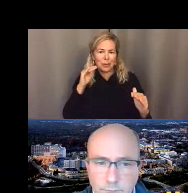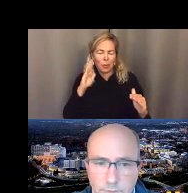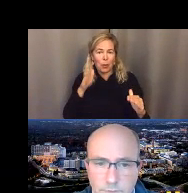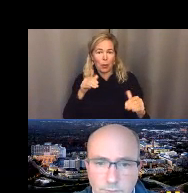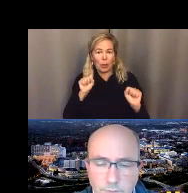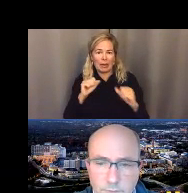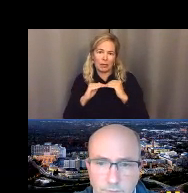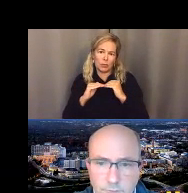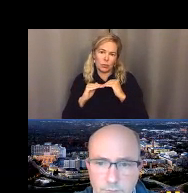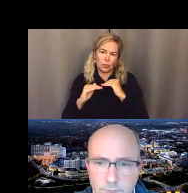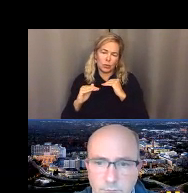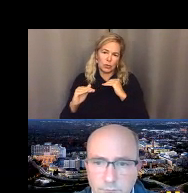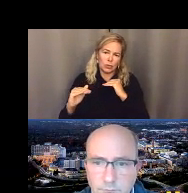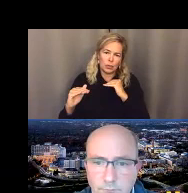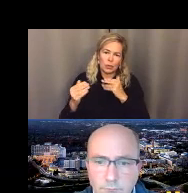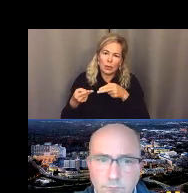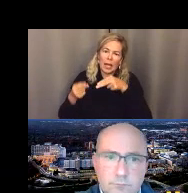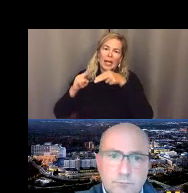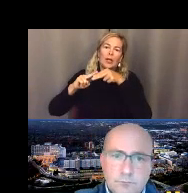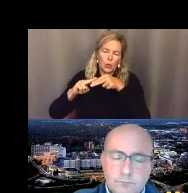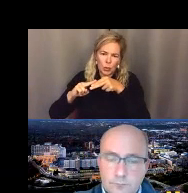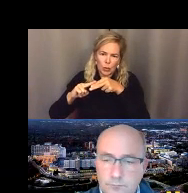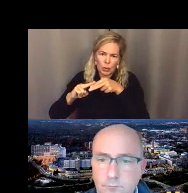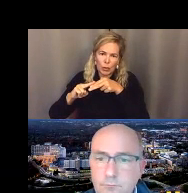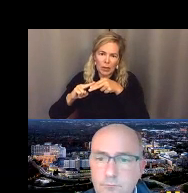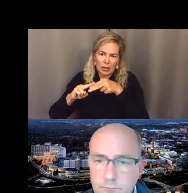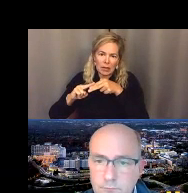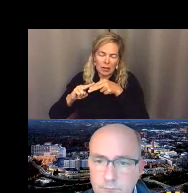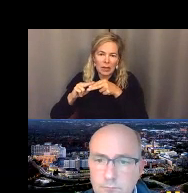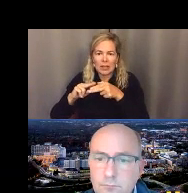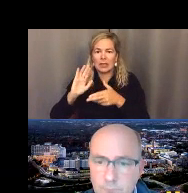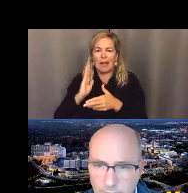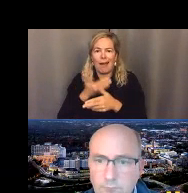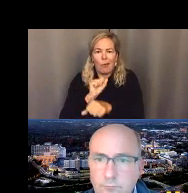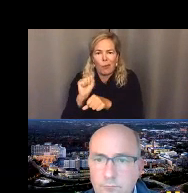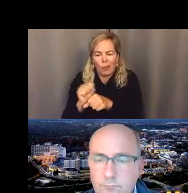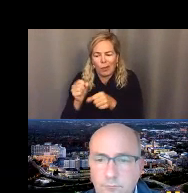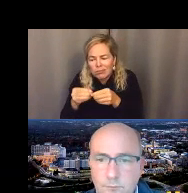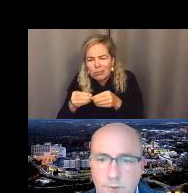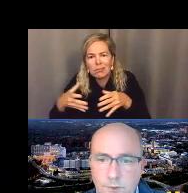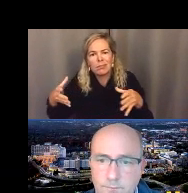maintain and increase our volumes and our objectives can be met.